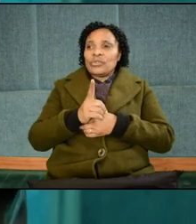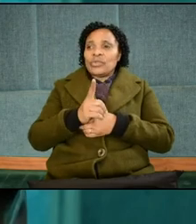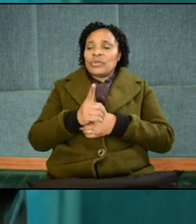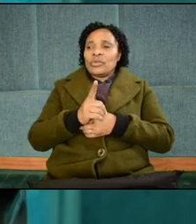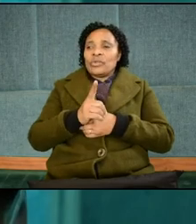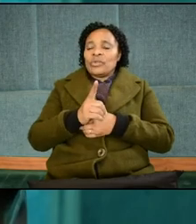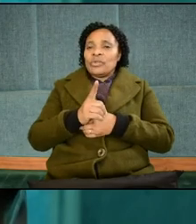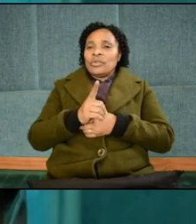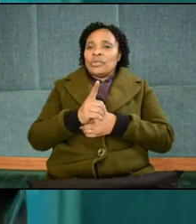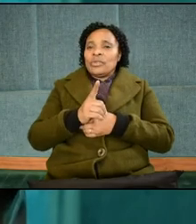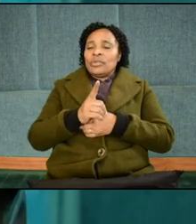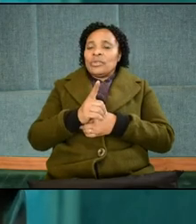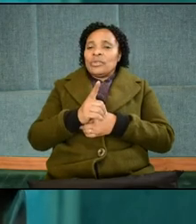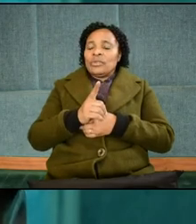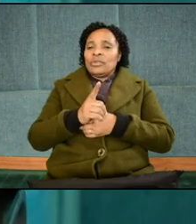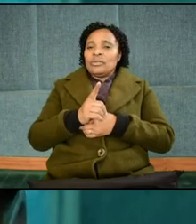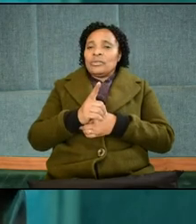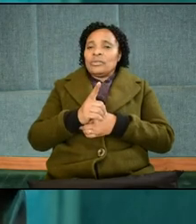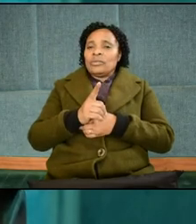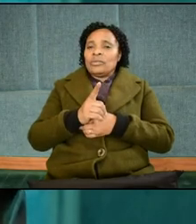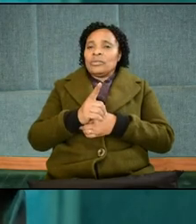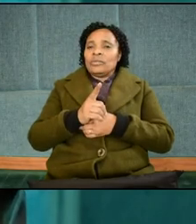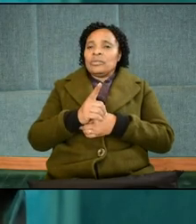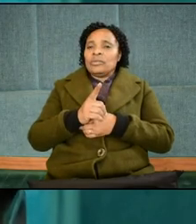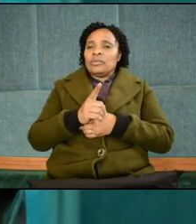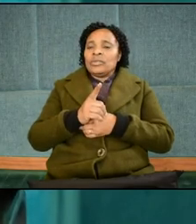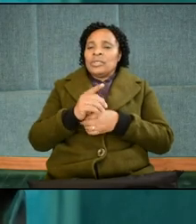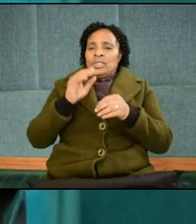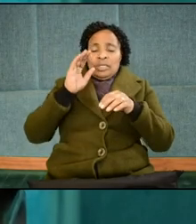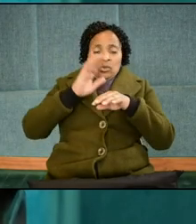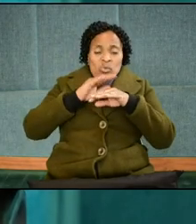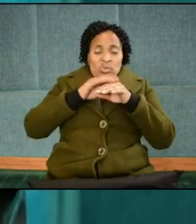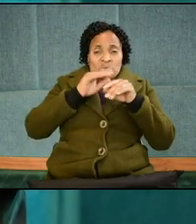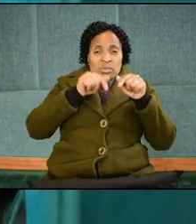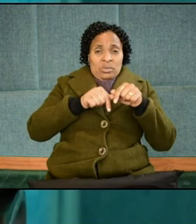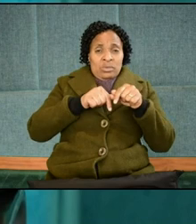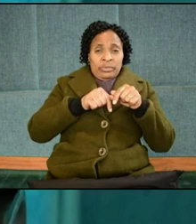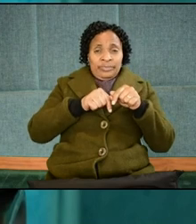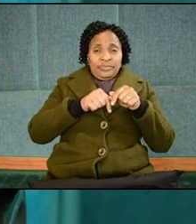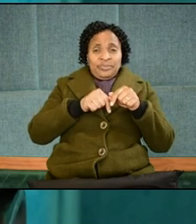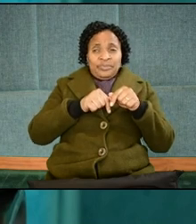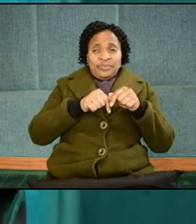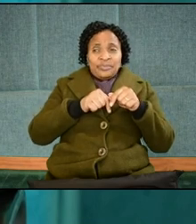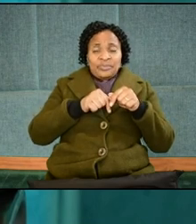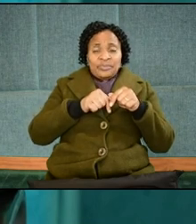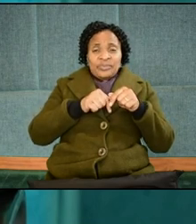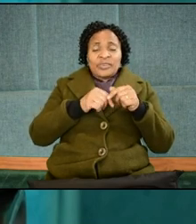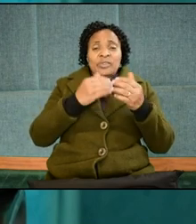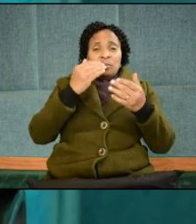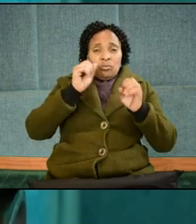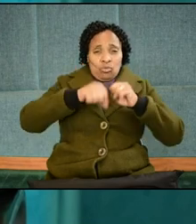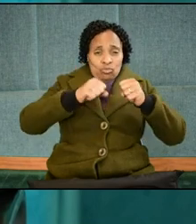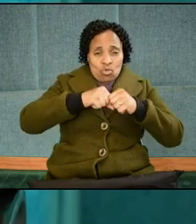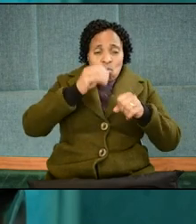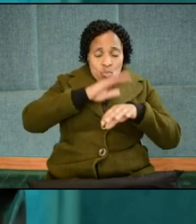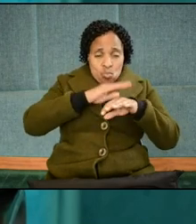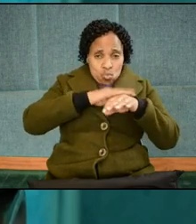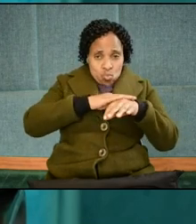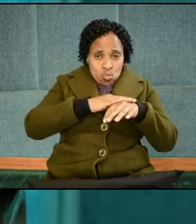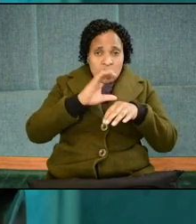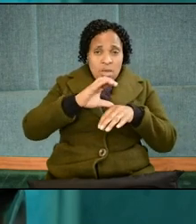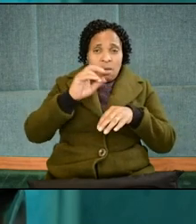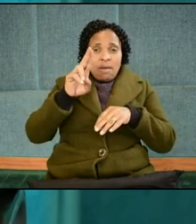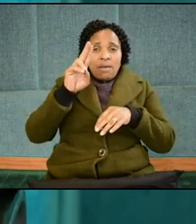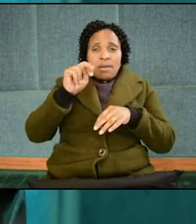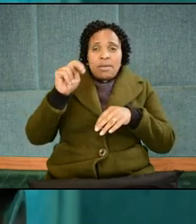the devil is, he's really a good. Cunning. Yeah, he's cunning. So